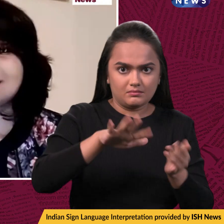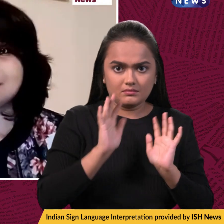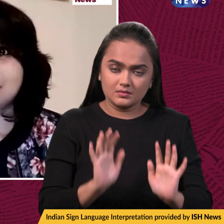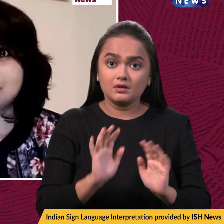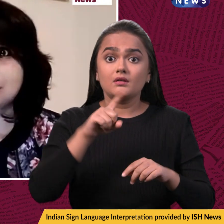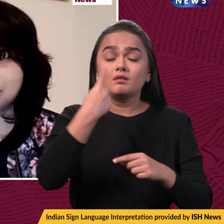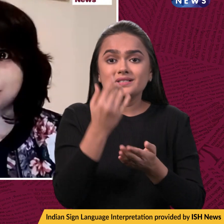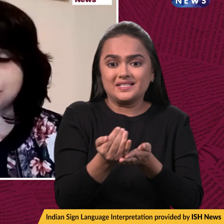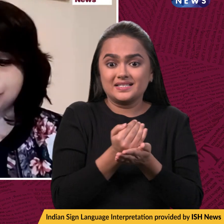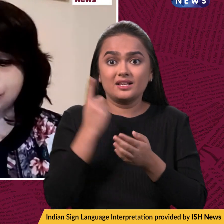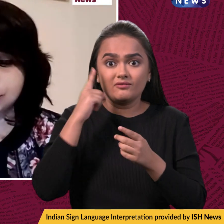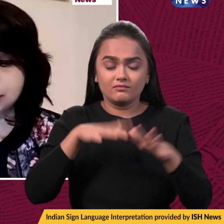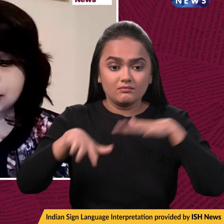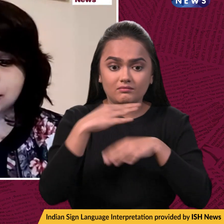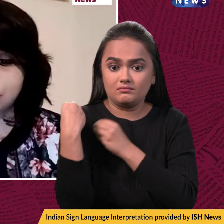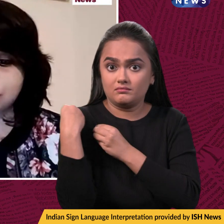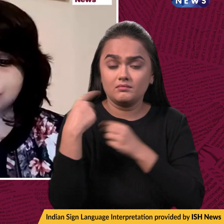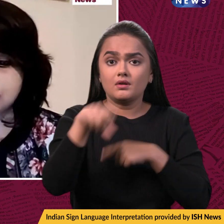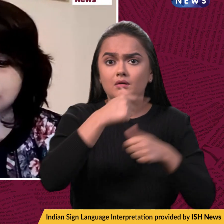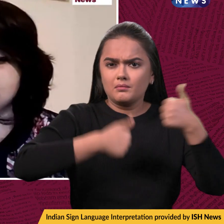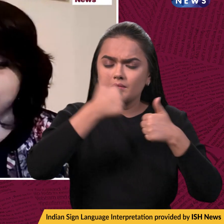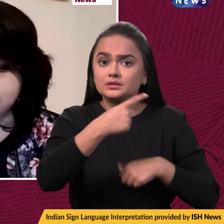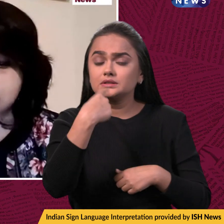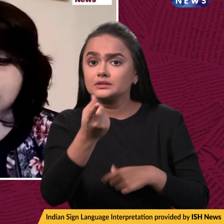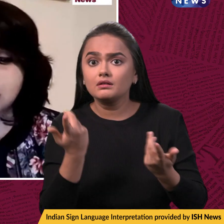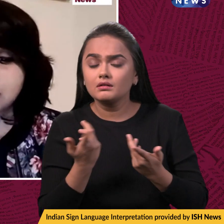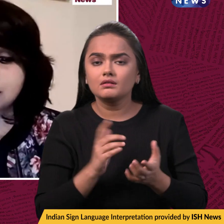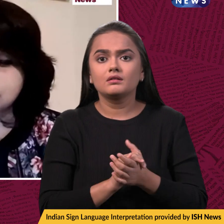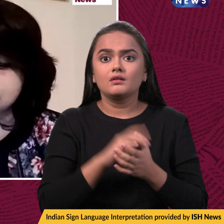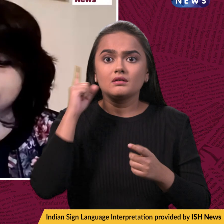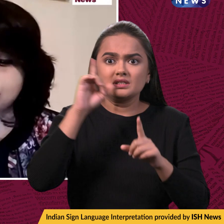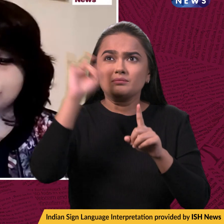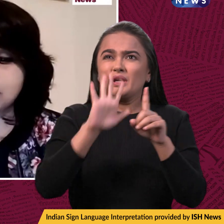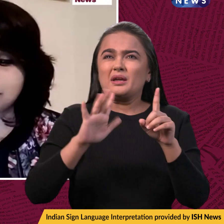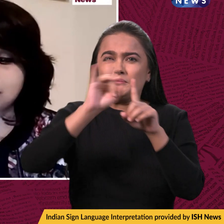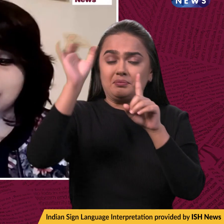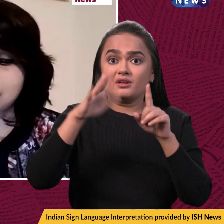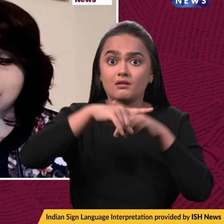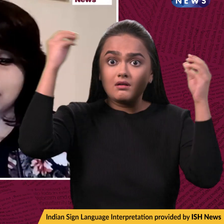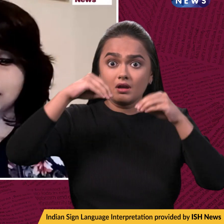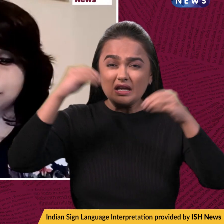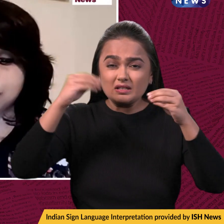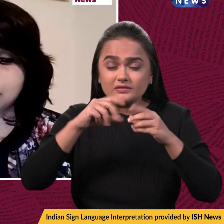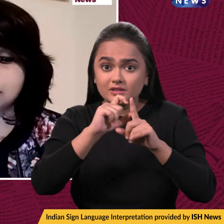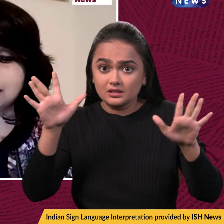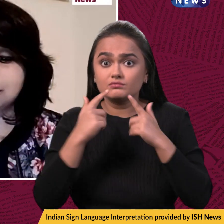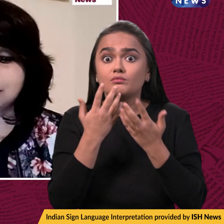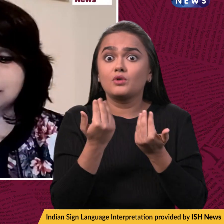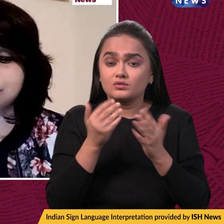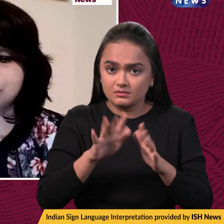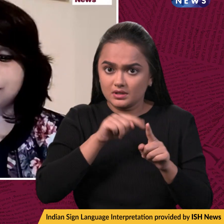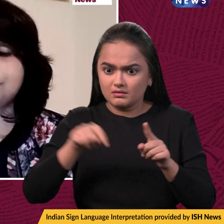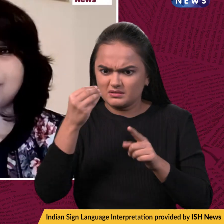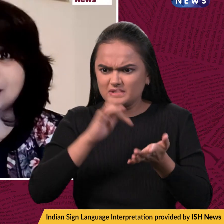Now, state disaster management authorities also said, and I quote, thunderstorms with heavy rain are likely to occur in the